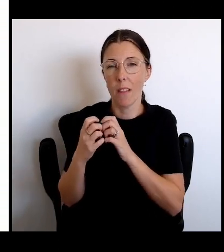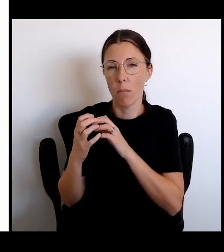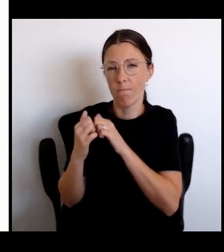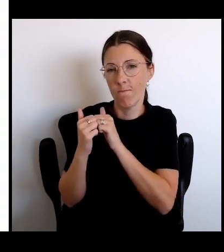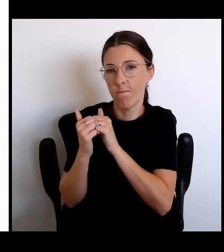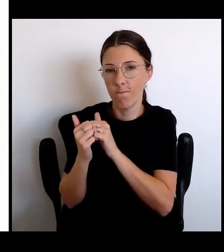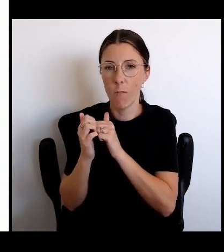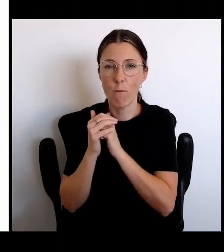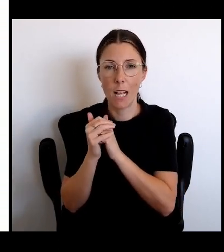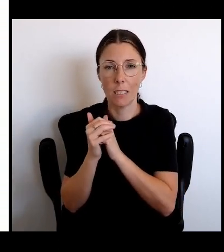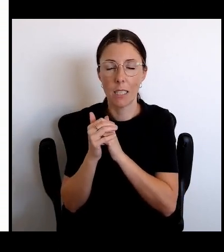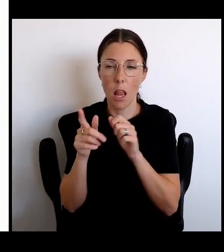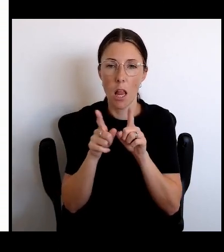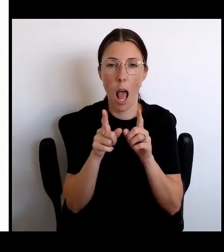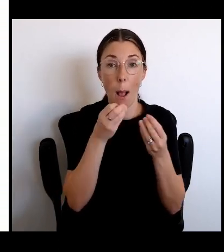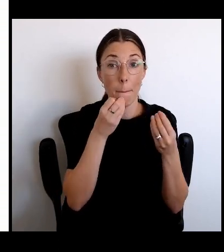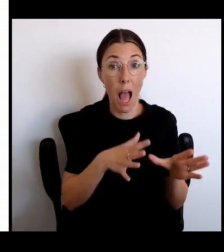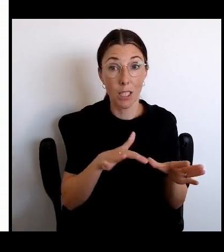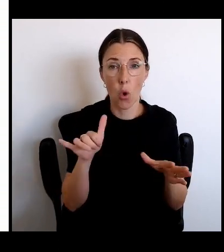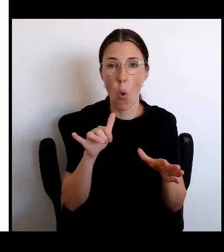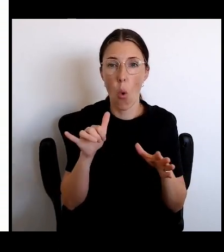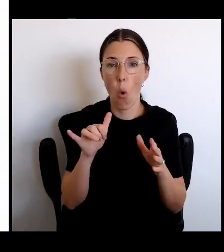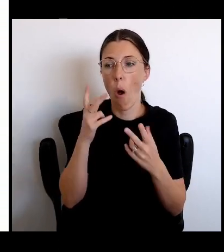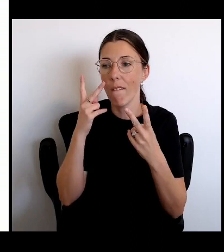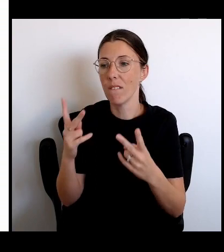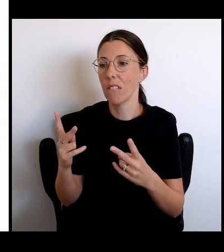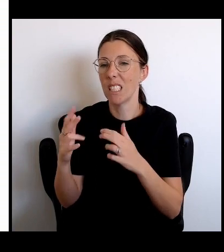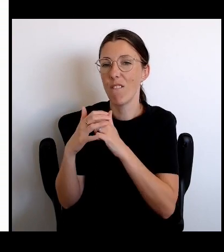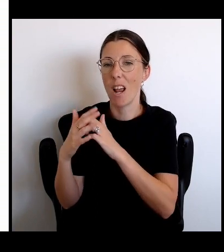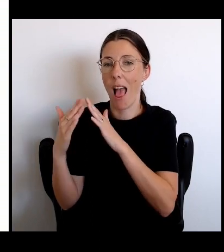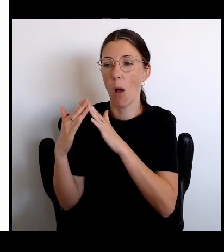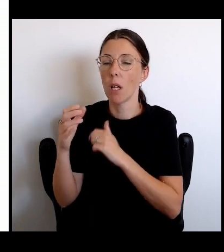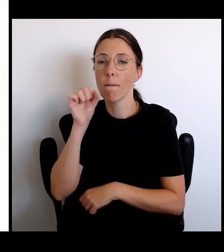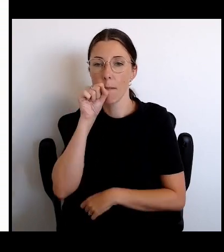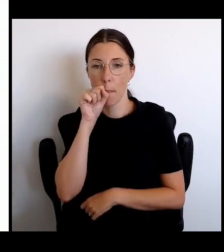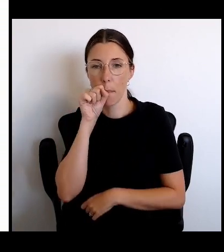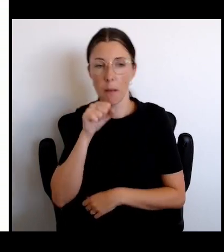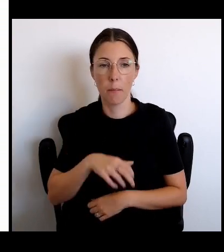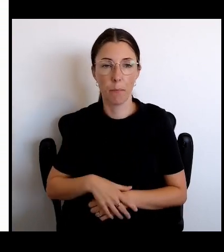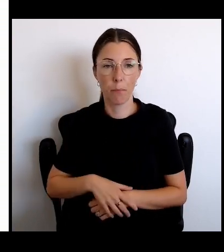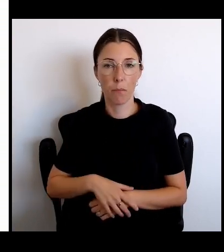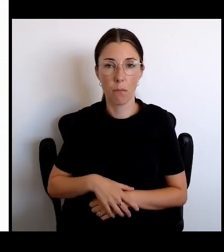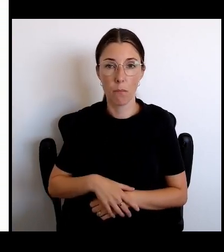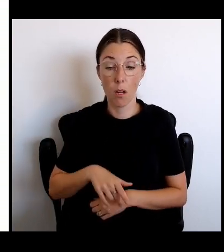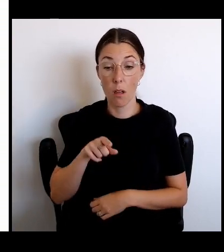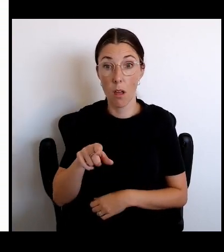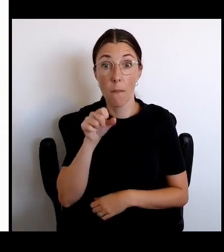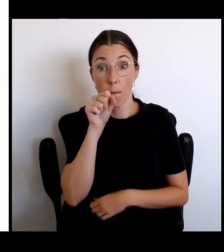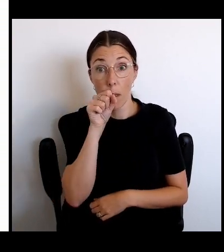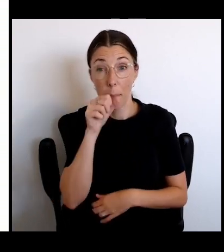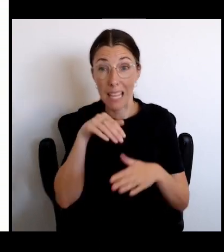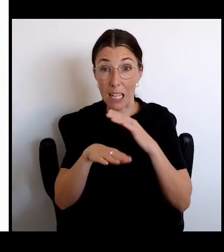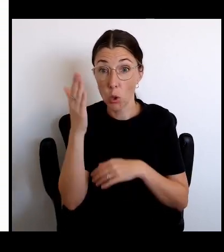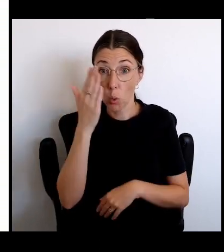at a friend's house. So vaping trial at school, we didn't see any evidence that that is starting in school settings